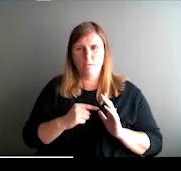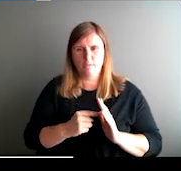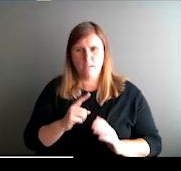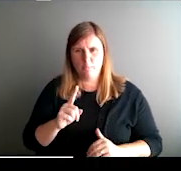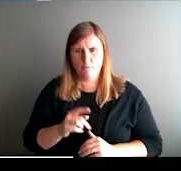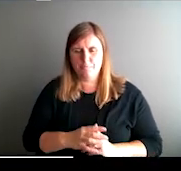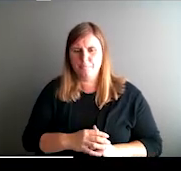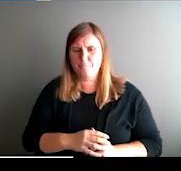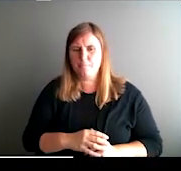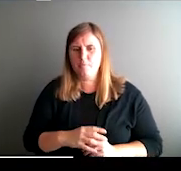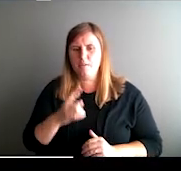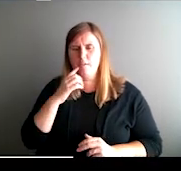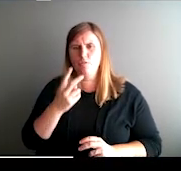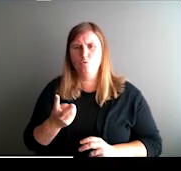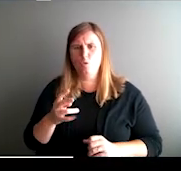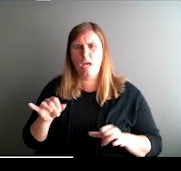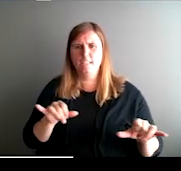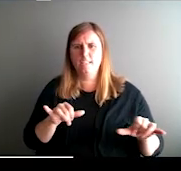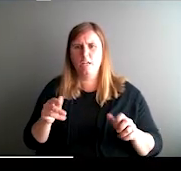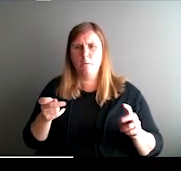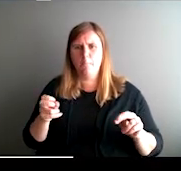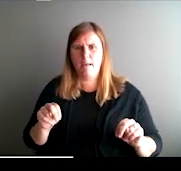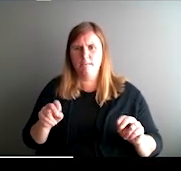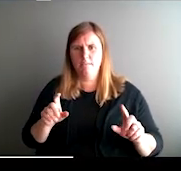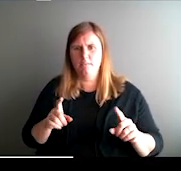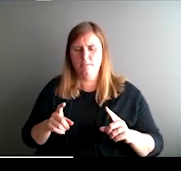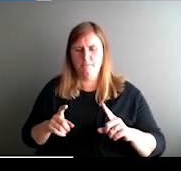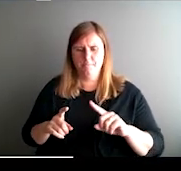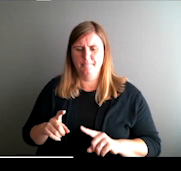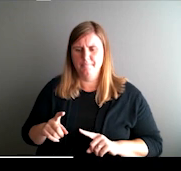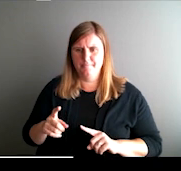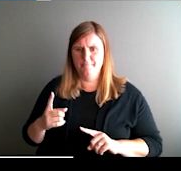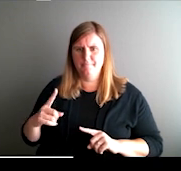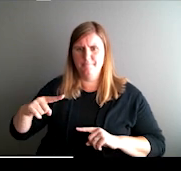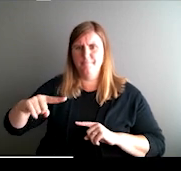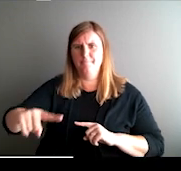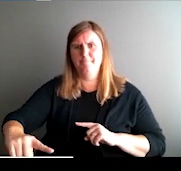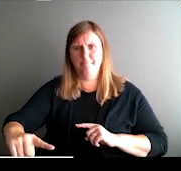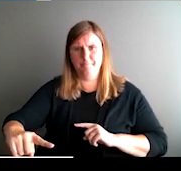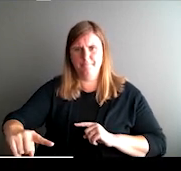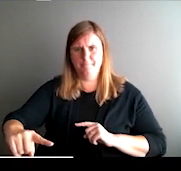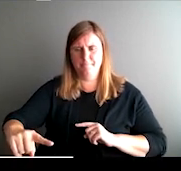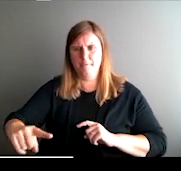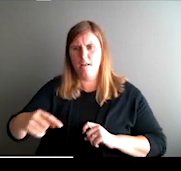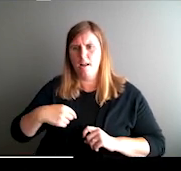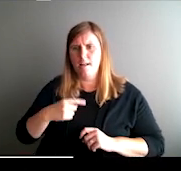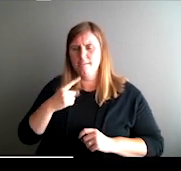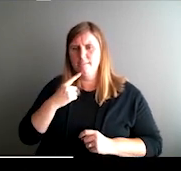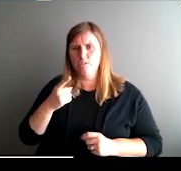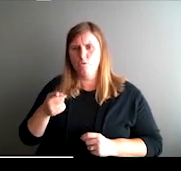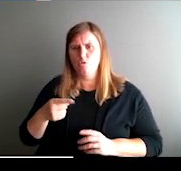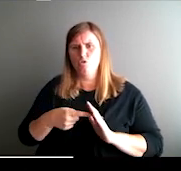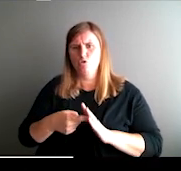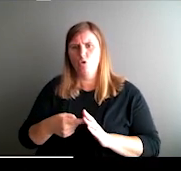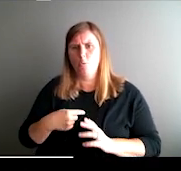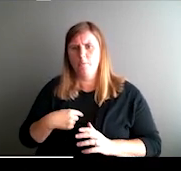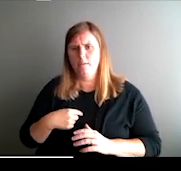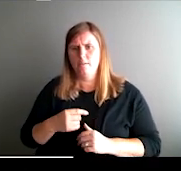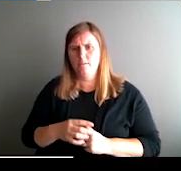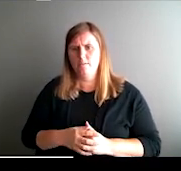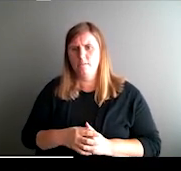there were two identical pens, one in front of you and one in front of me, and I said to you, show me